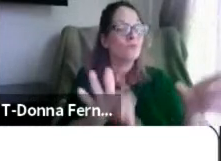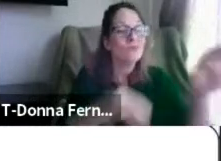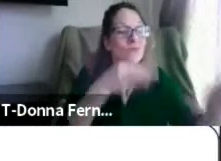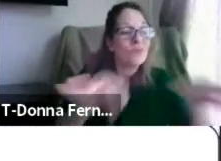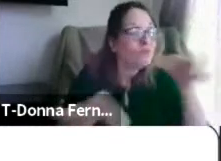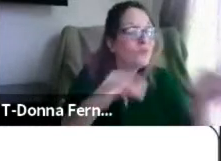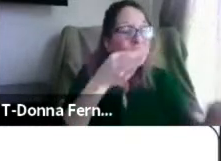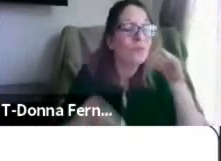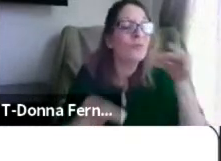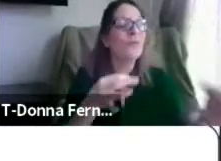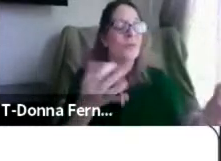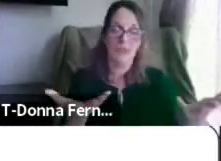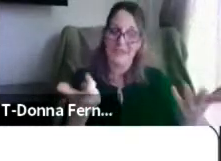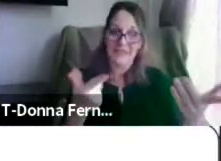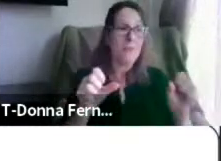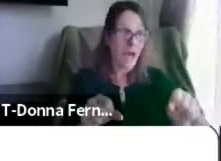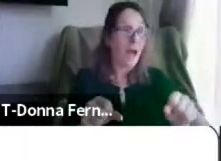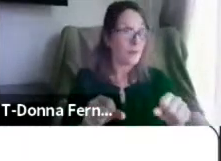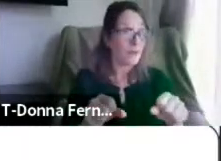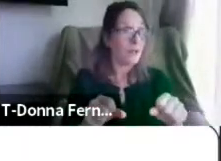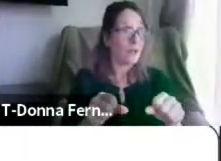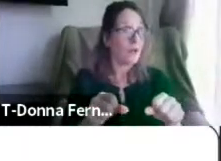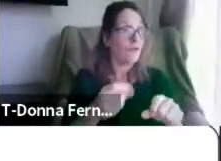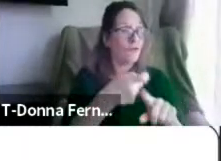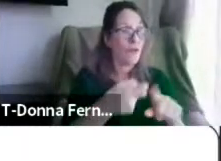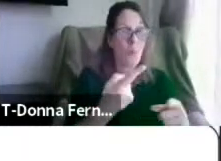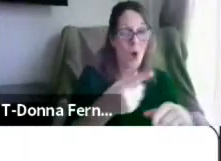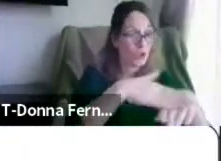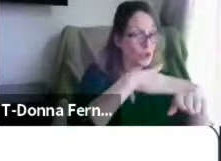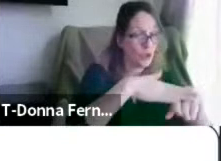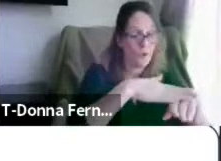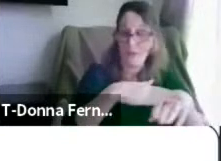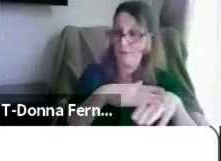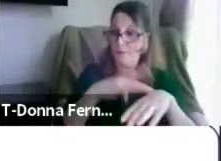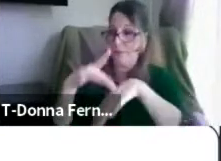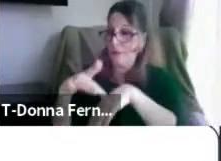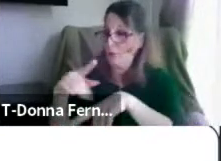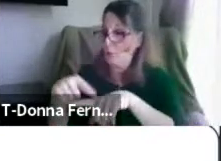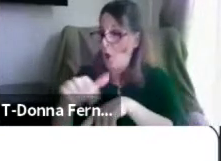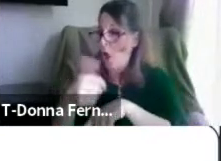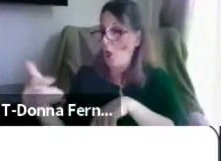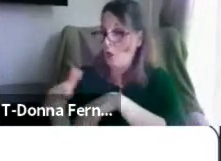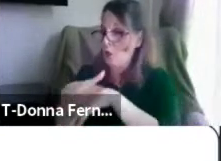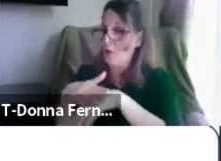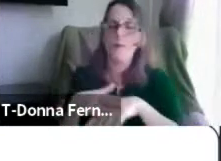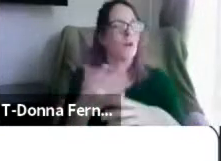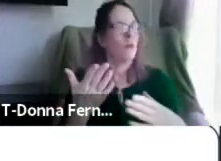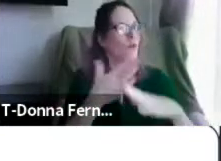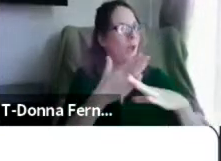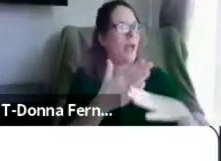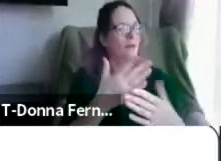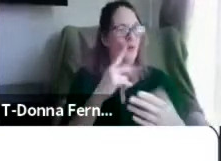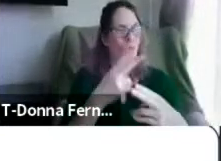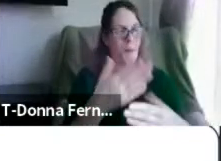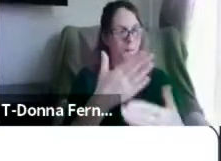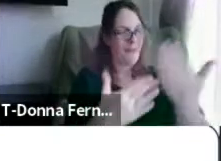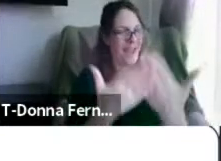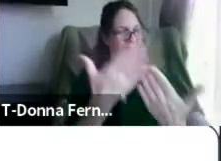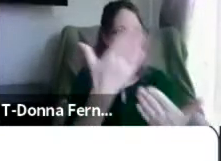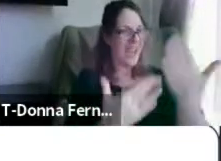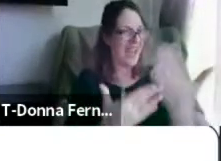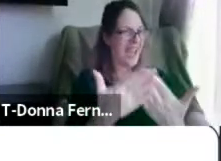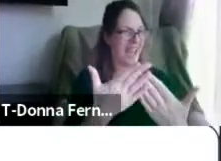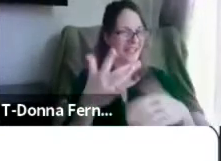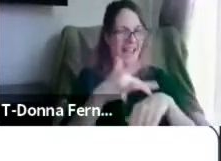possible from COVID-19 to be transferred from one surface to another. So prohibit bare hand contact with food that is going